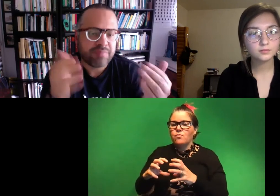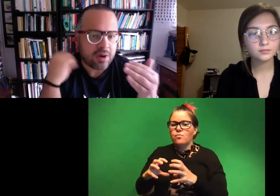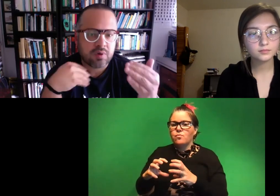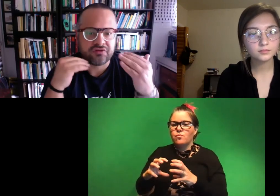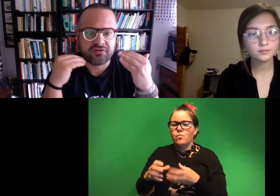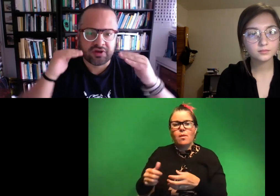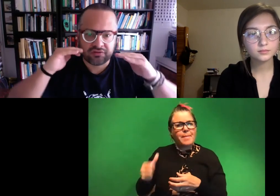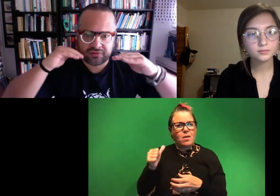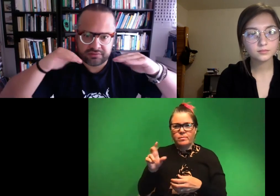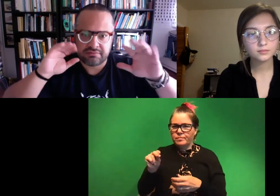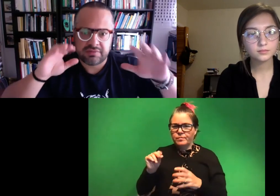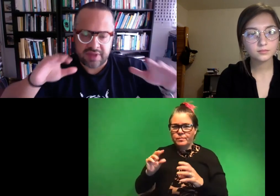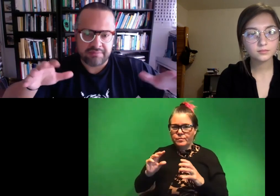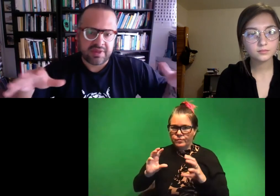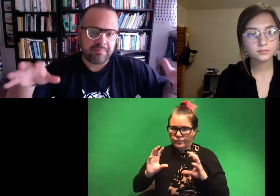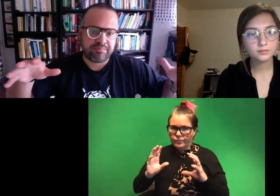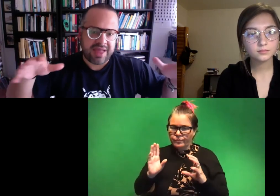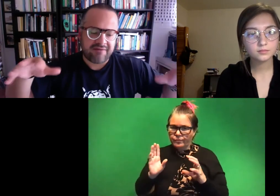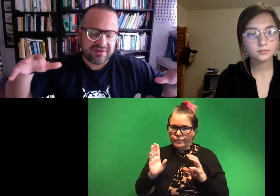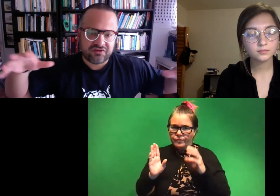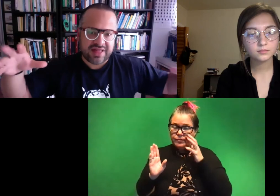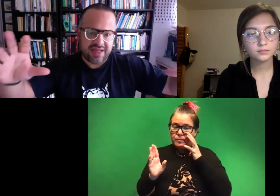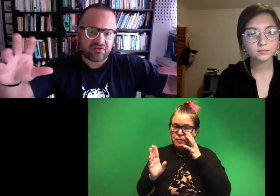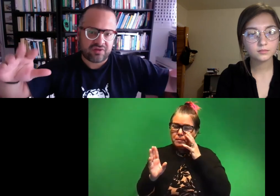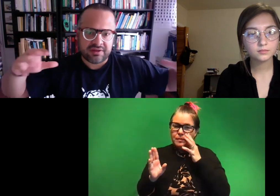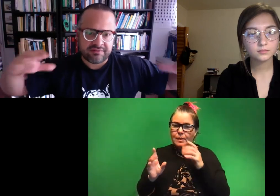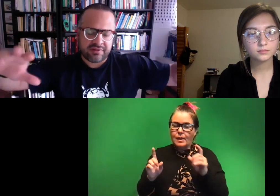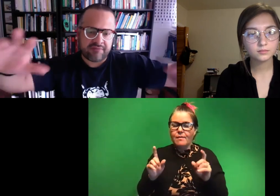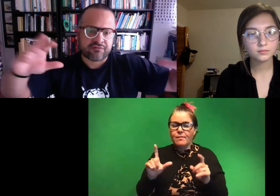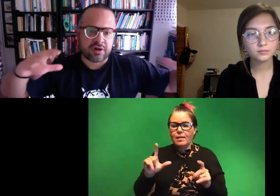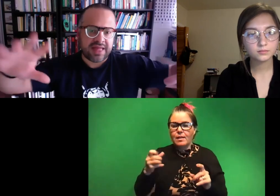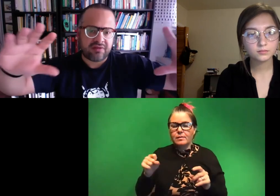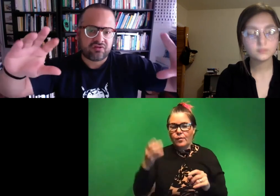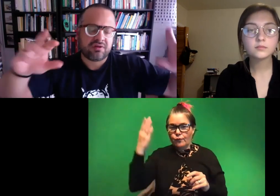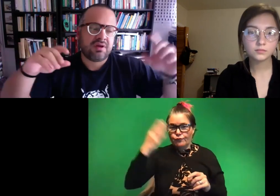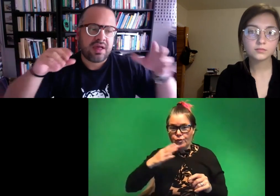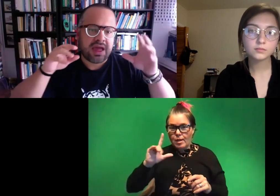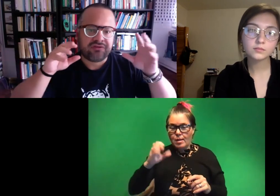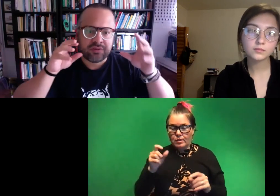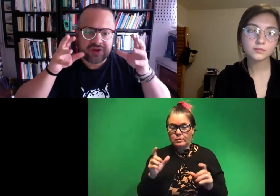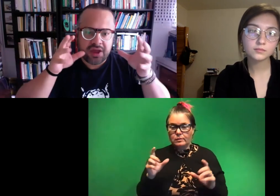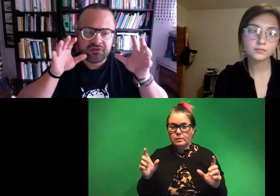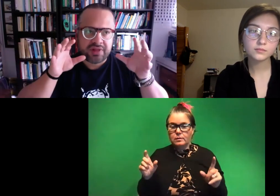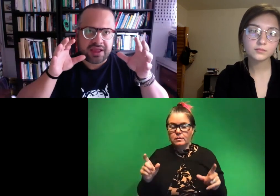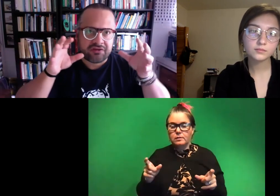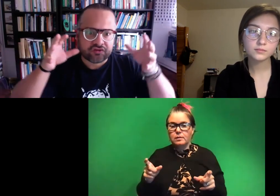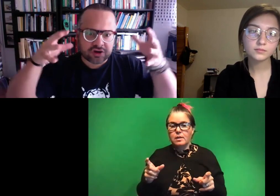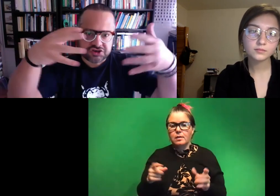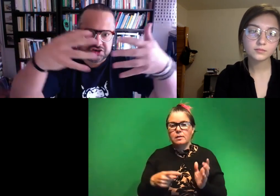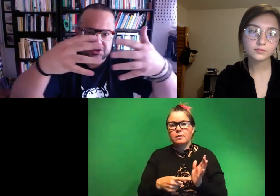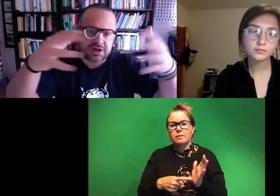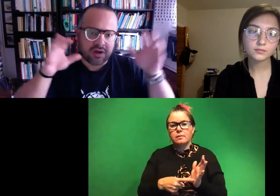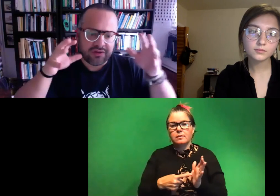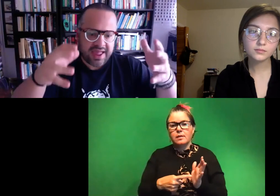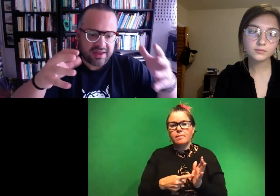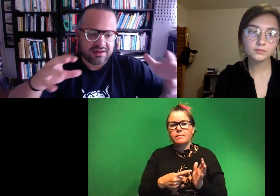not backwards, just they have these legs in the front legs, and sometimes like